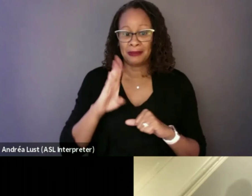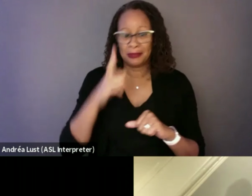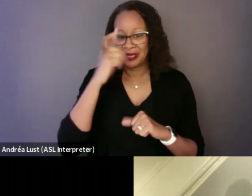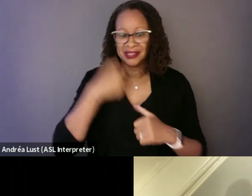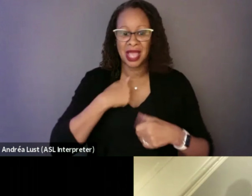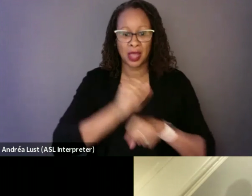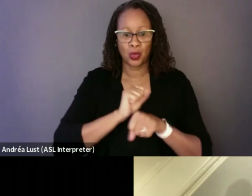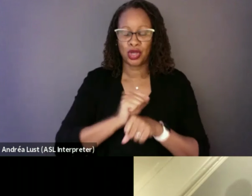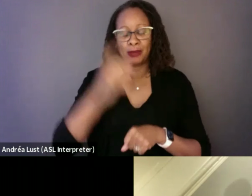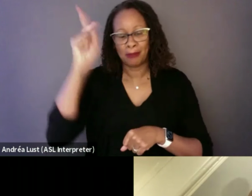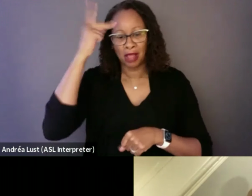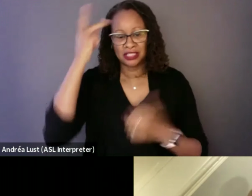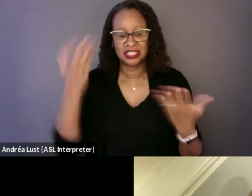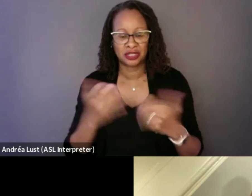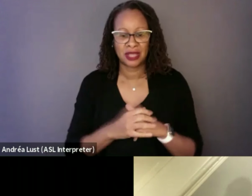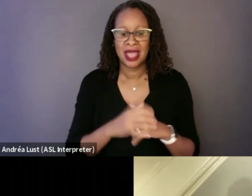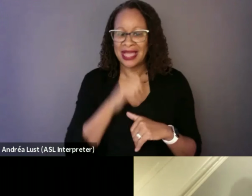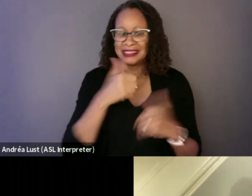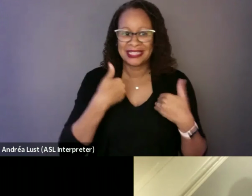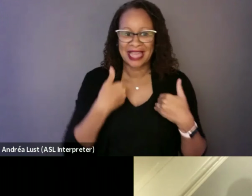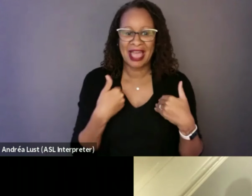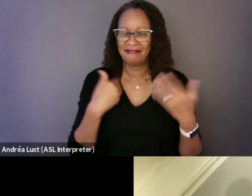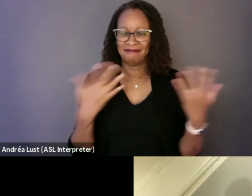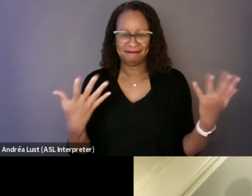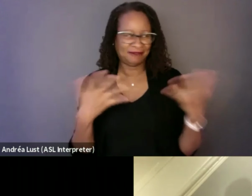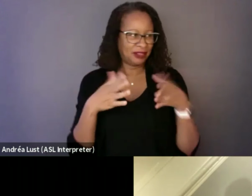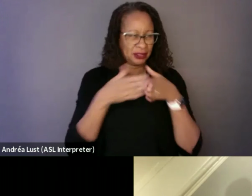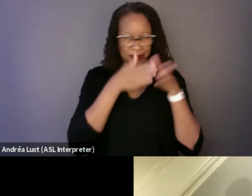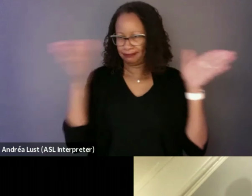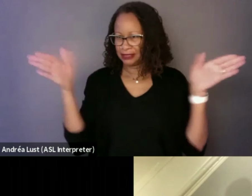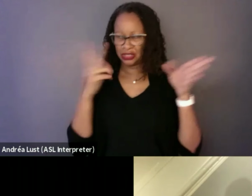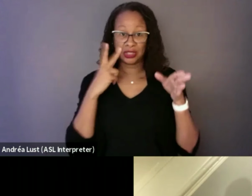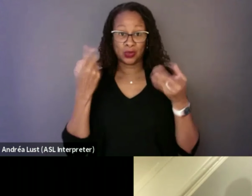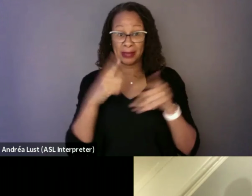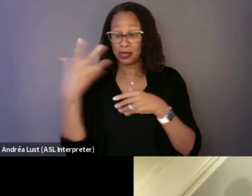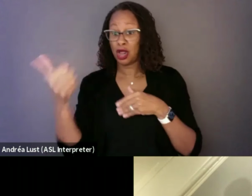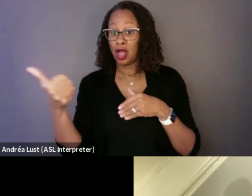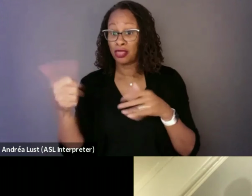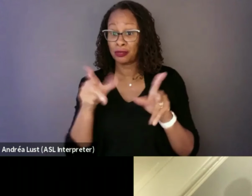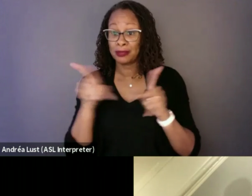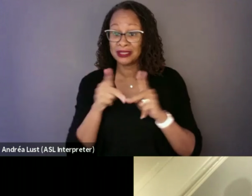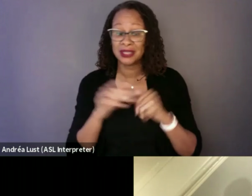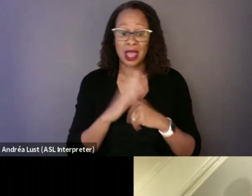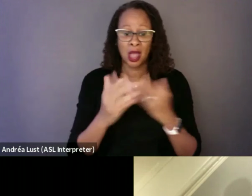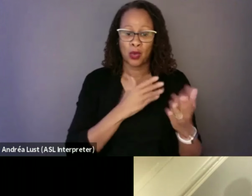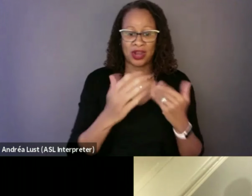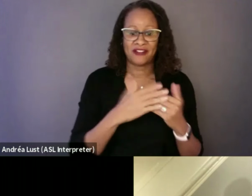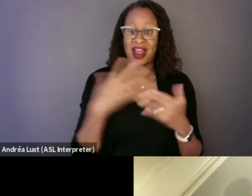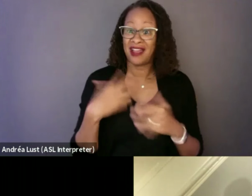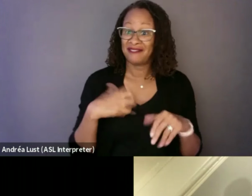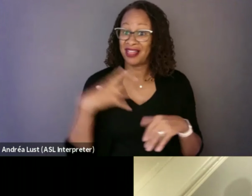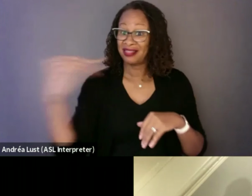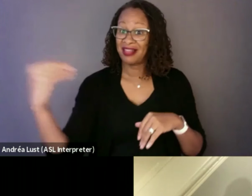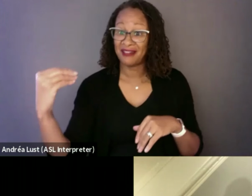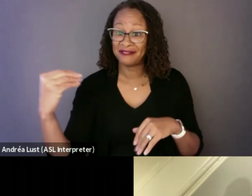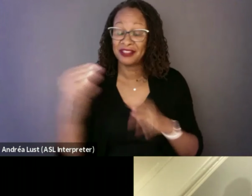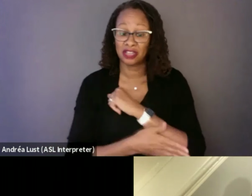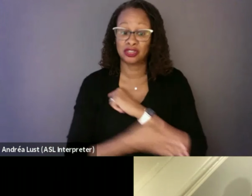politics here, and so I didn't have the bandwidth to see what was going on in other countries. But, you know, whenever I've gone out of the country and I watch the